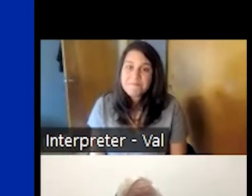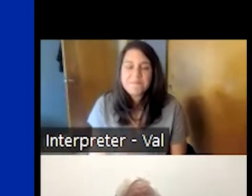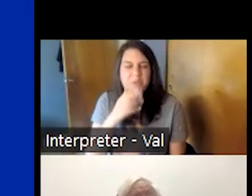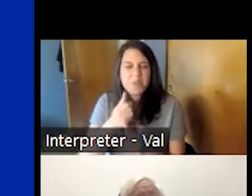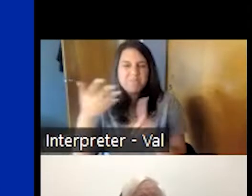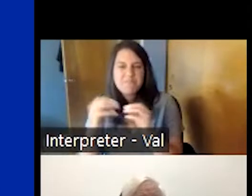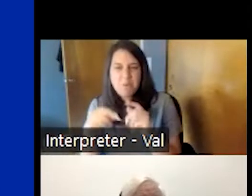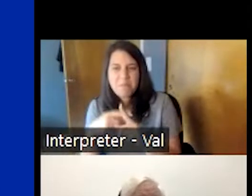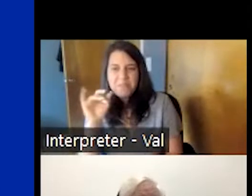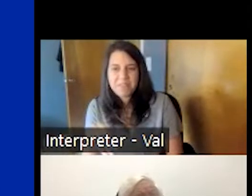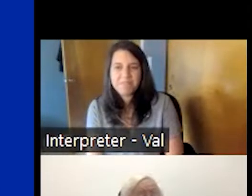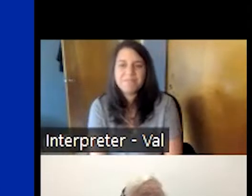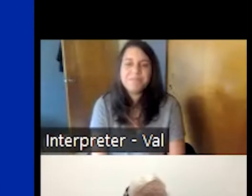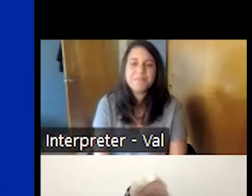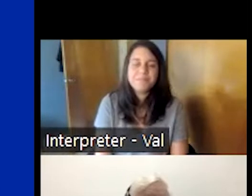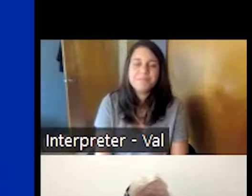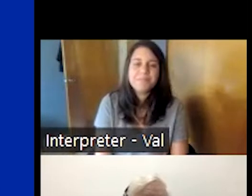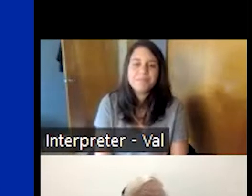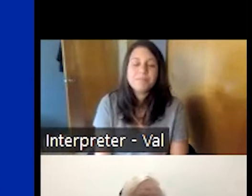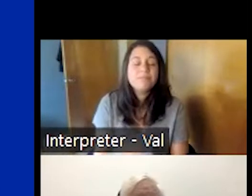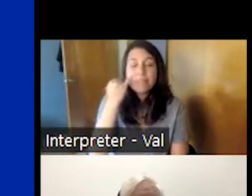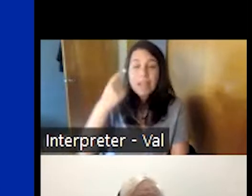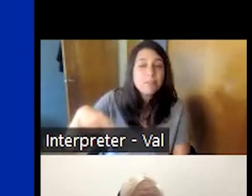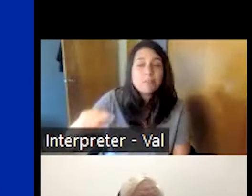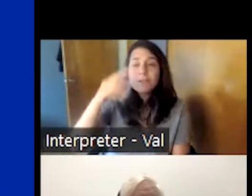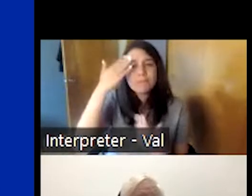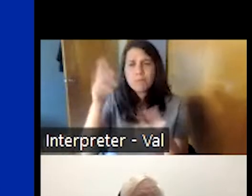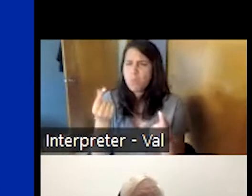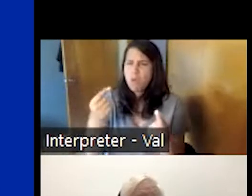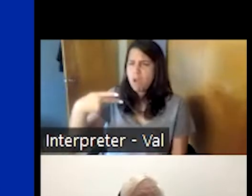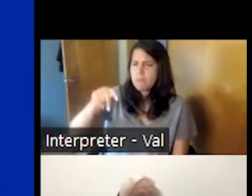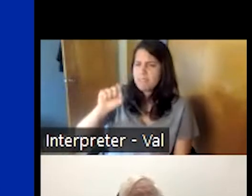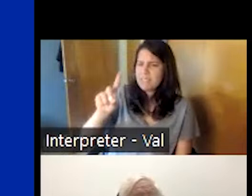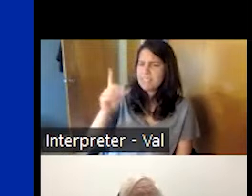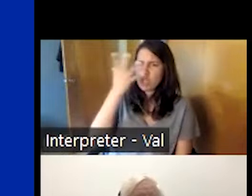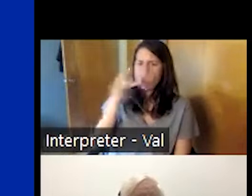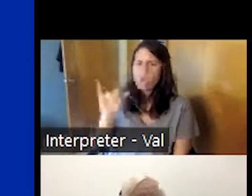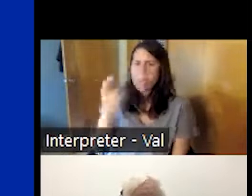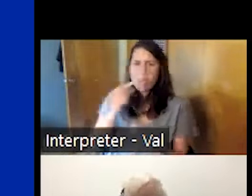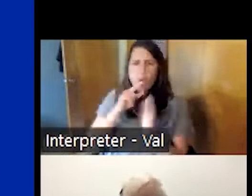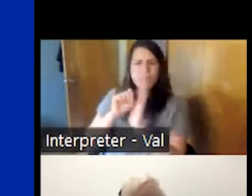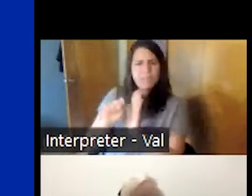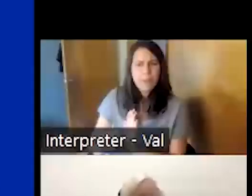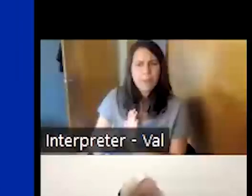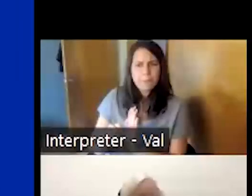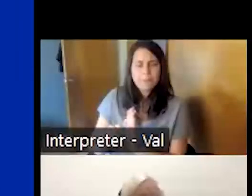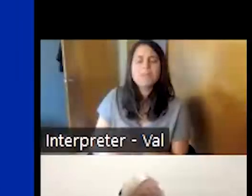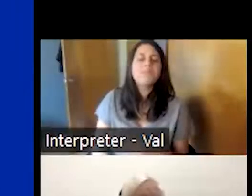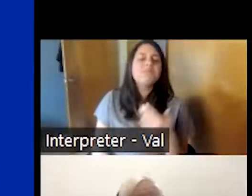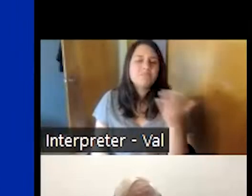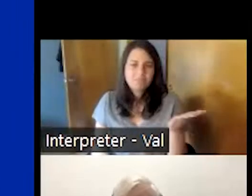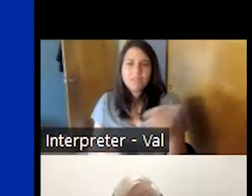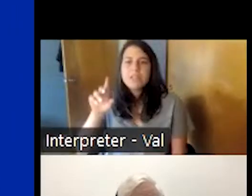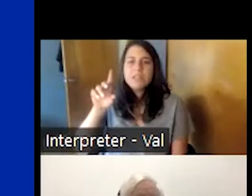today. For people who are not familiar with the symptoms of PTSD, the DSM-5 symptoms include,